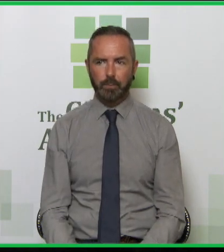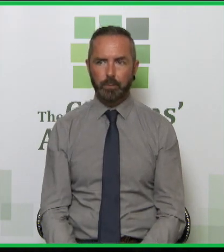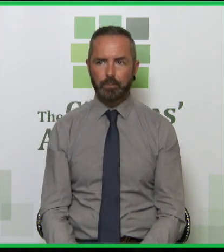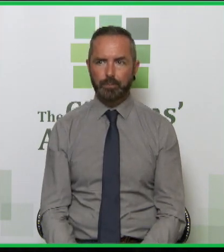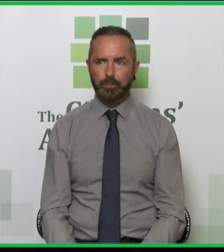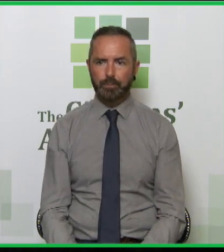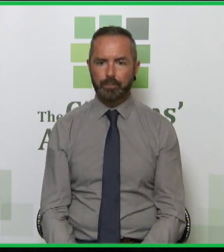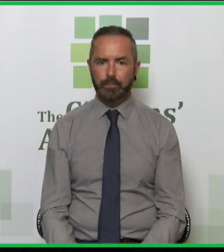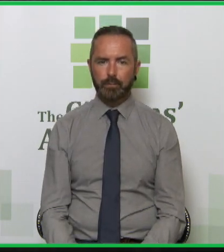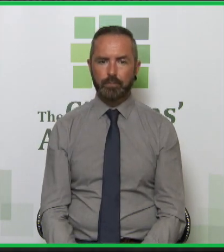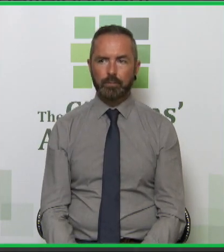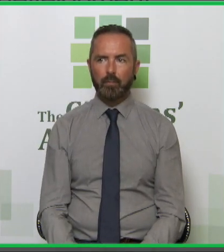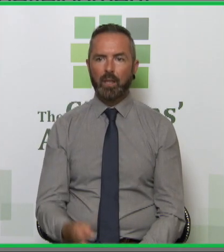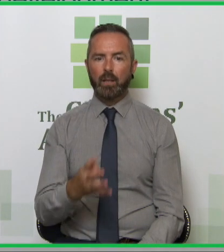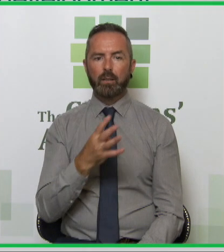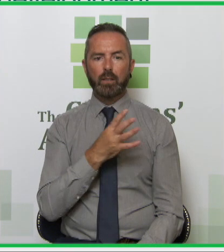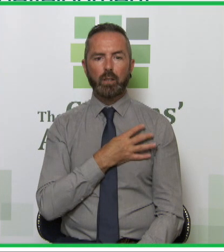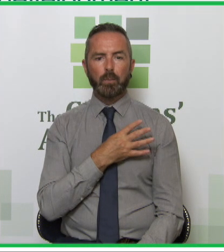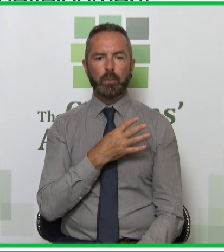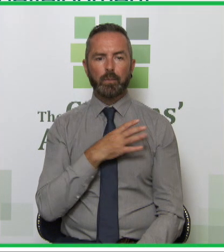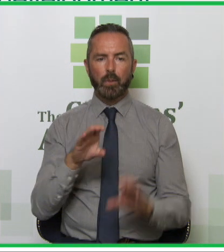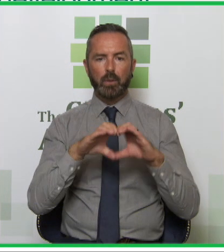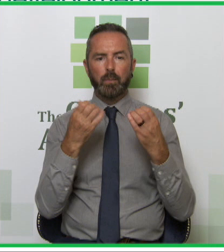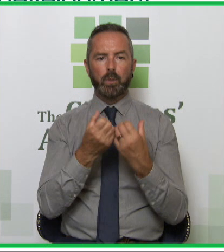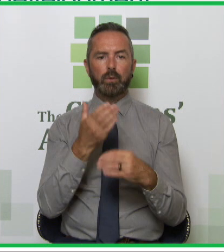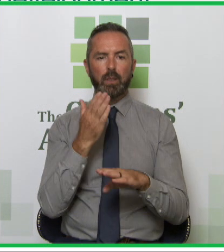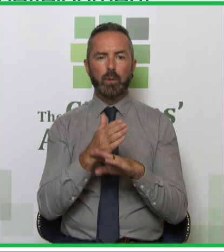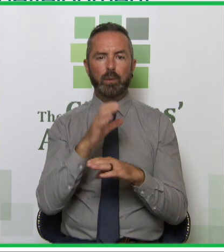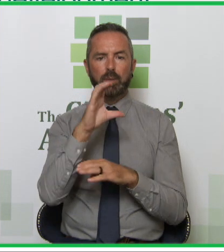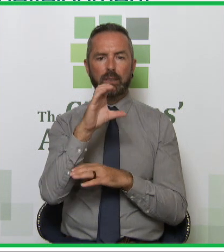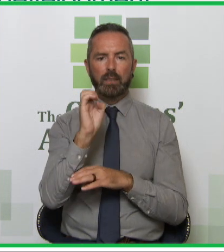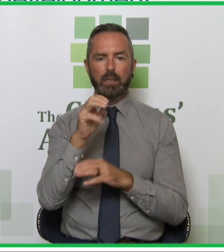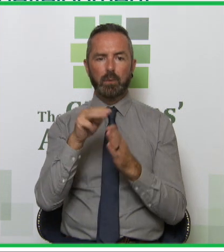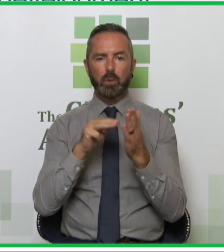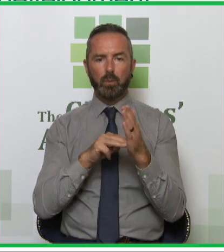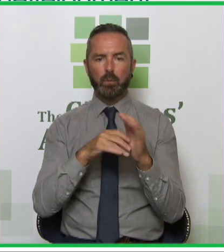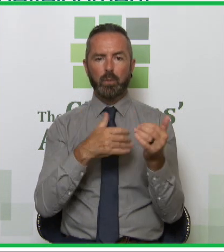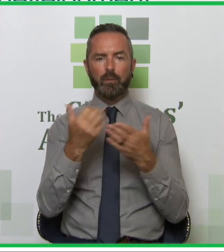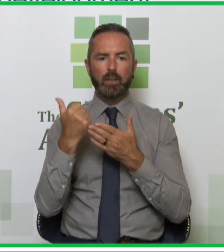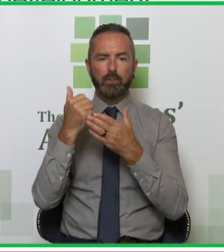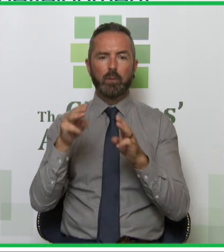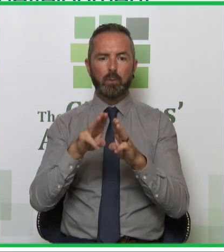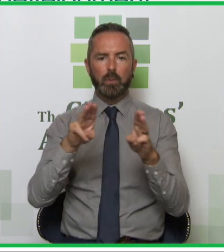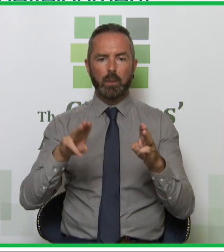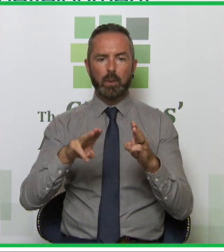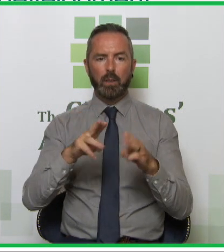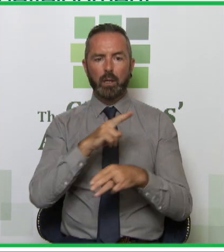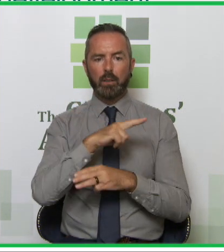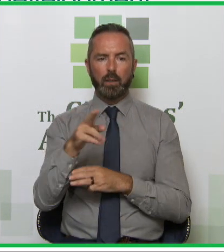So the Community Employment CE programme is the primary vehicle through which we provide employment supports for people not